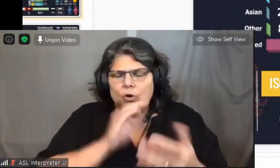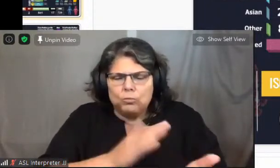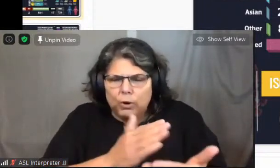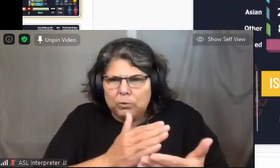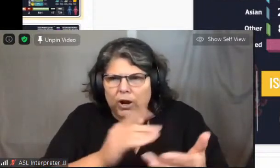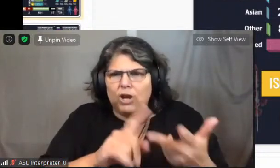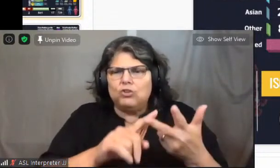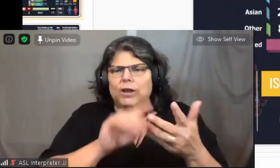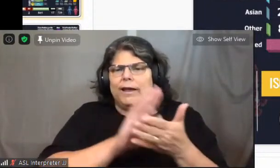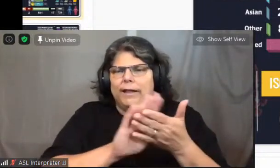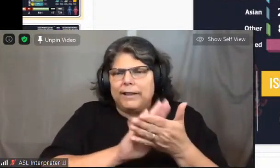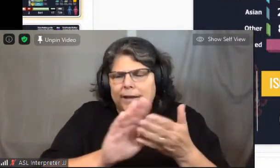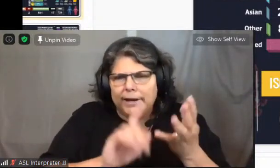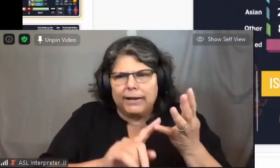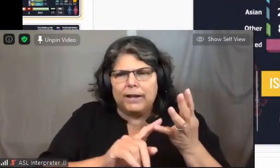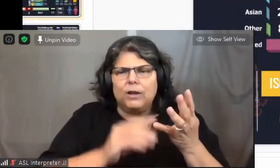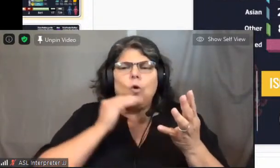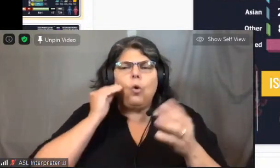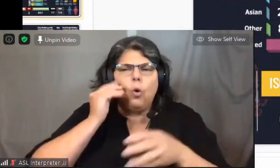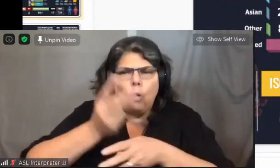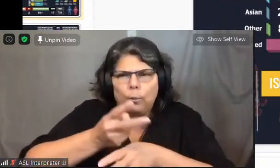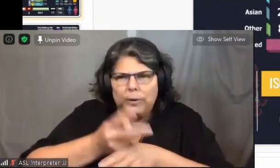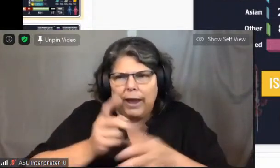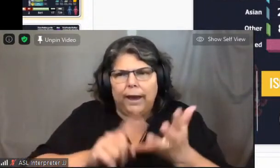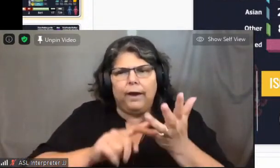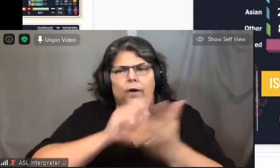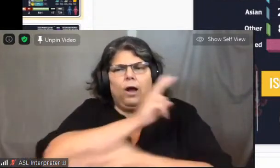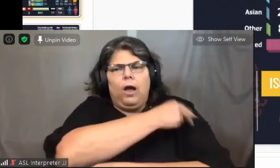and in hospitals and in nursing homes. They are